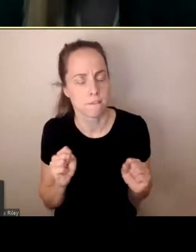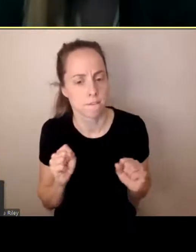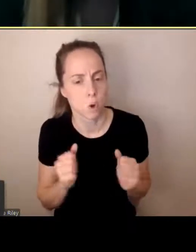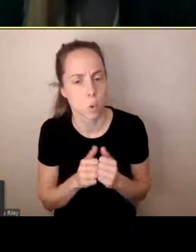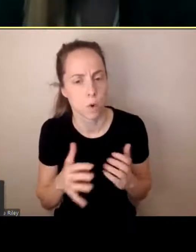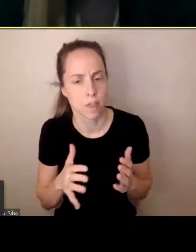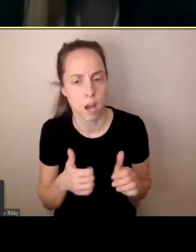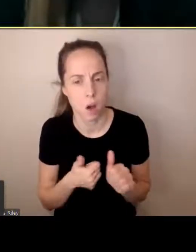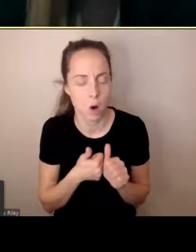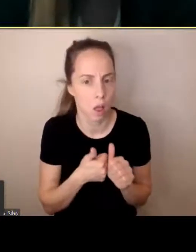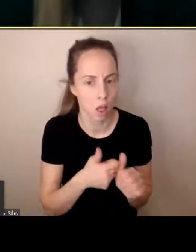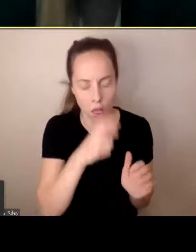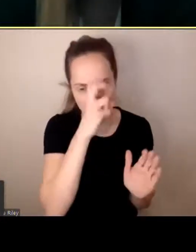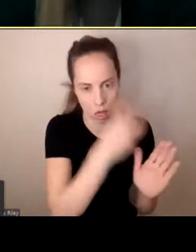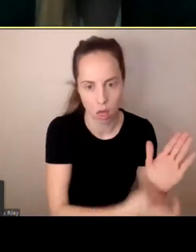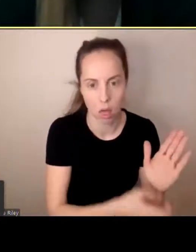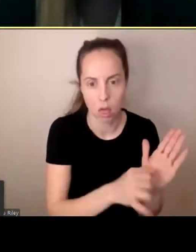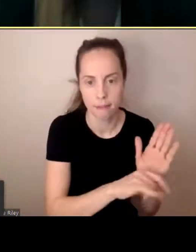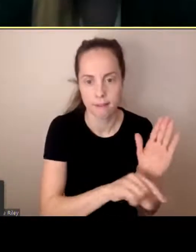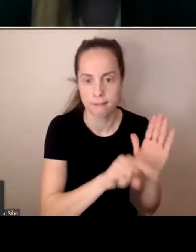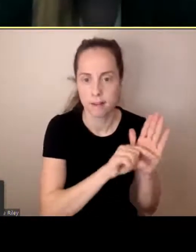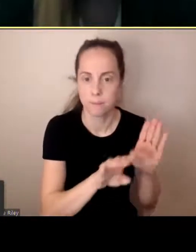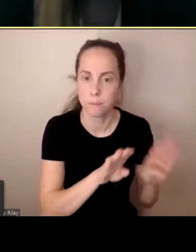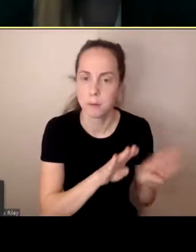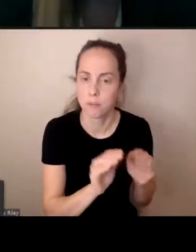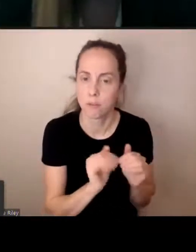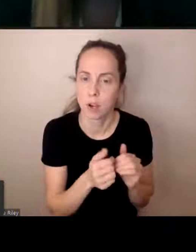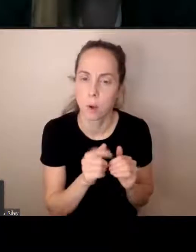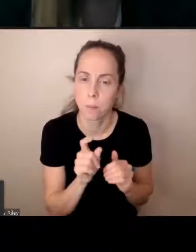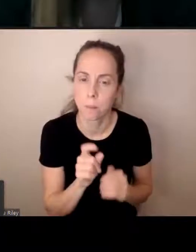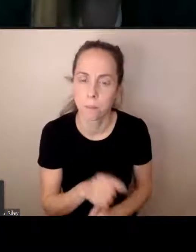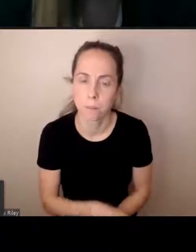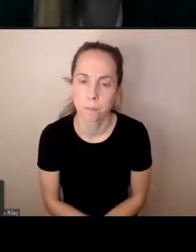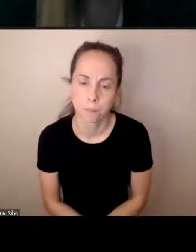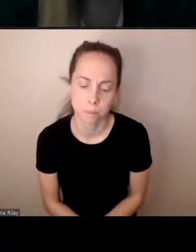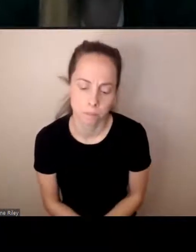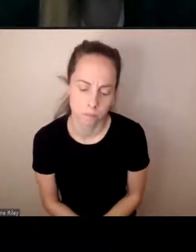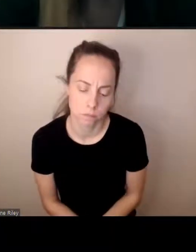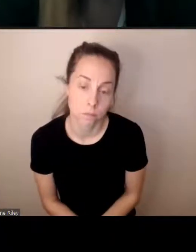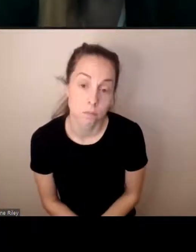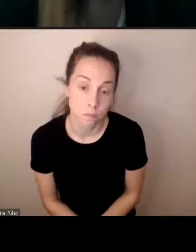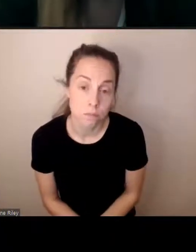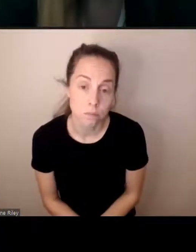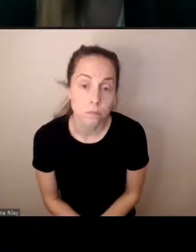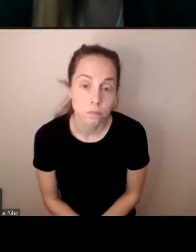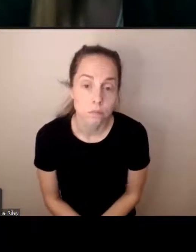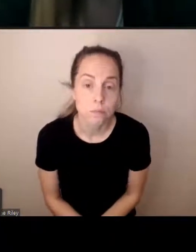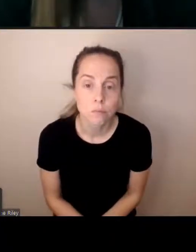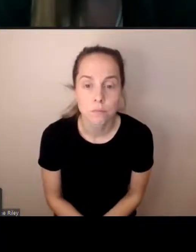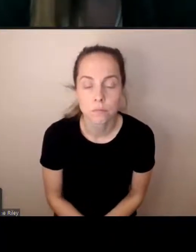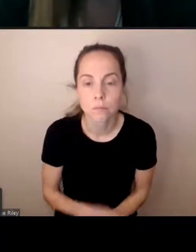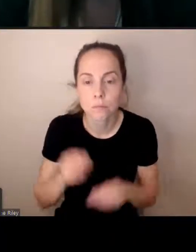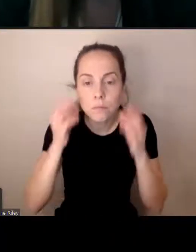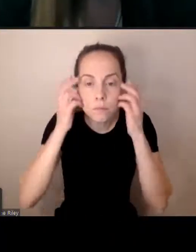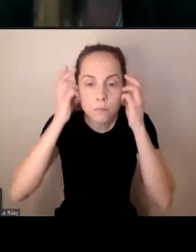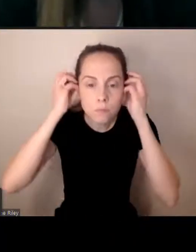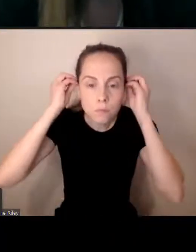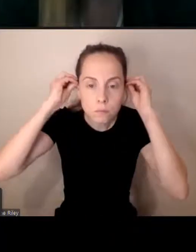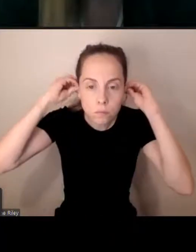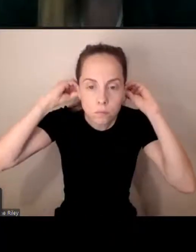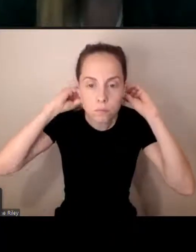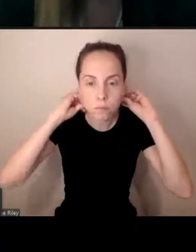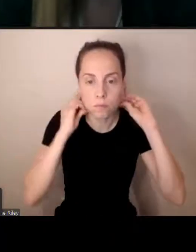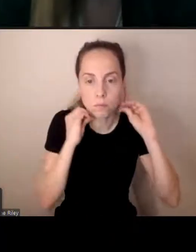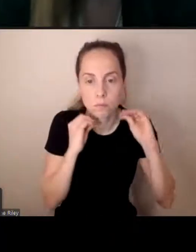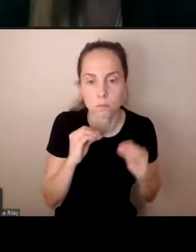current negative social media behaviors? Yeah, I mean, I think it's a great question, and it really goes back to what